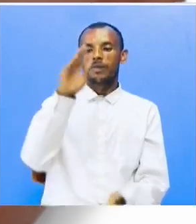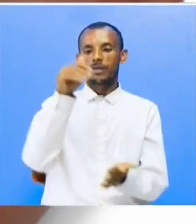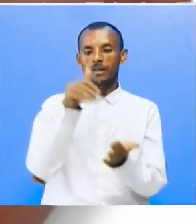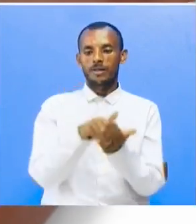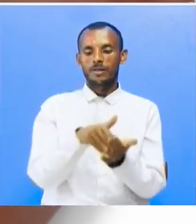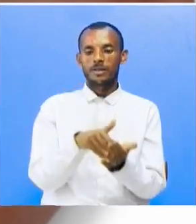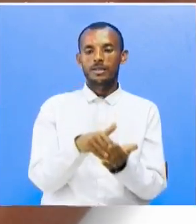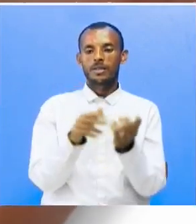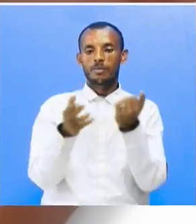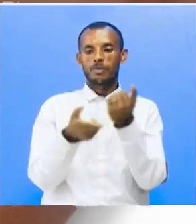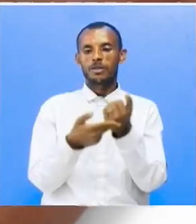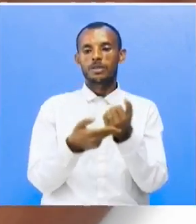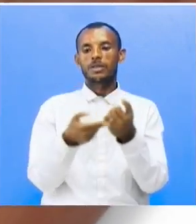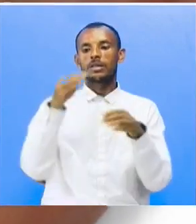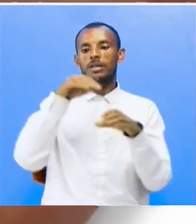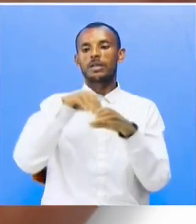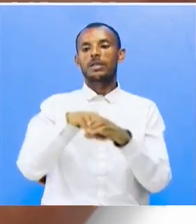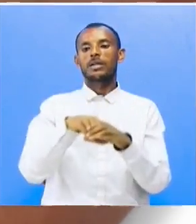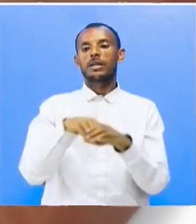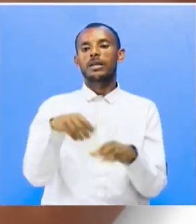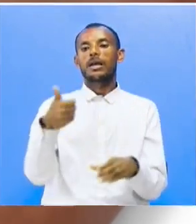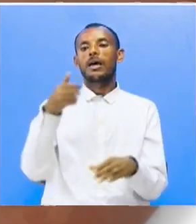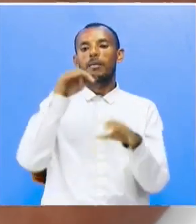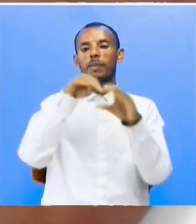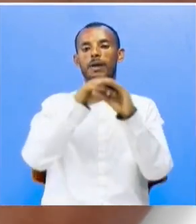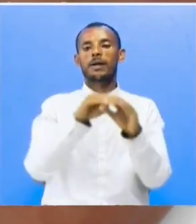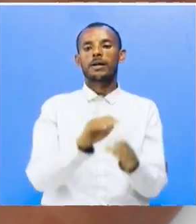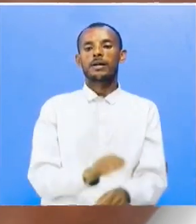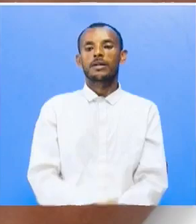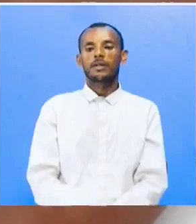4,000 deposit in a bank